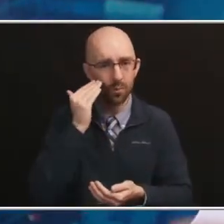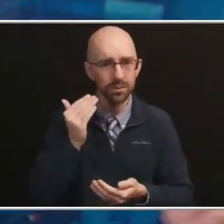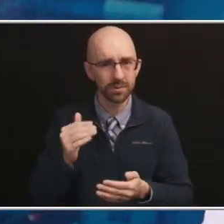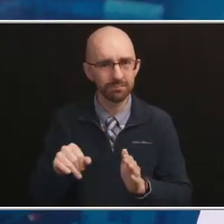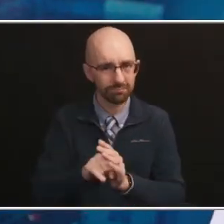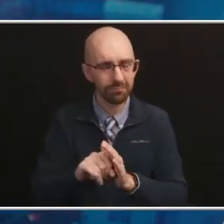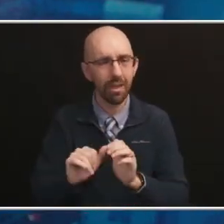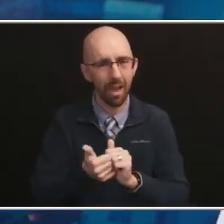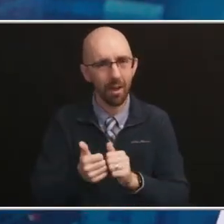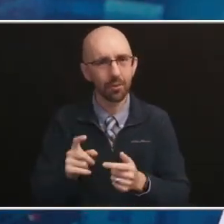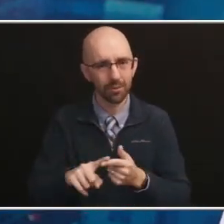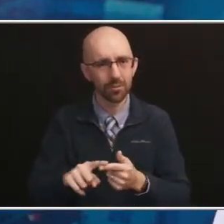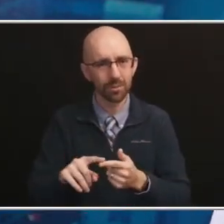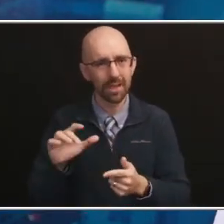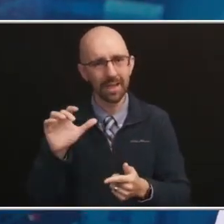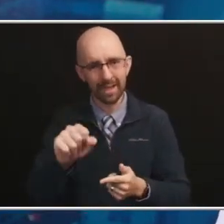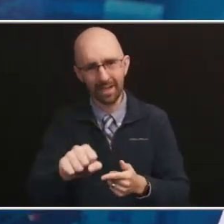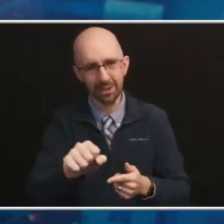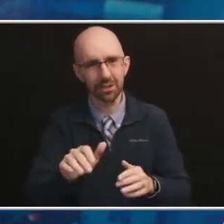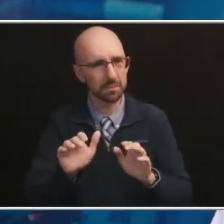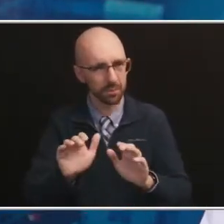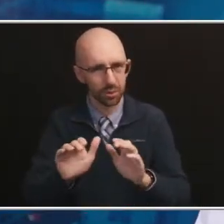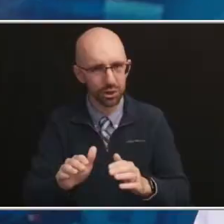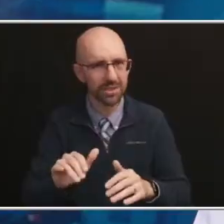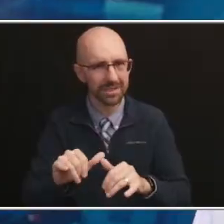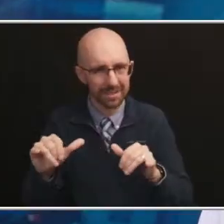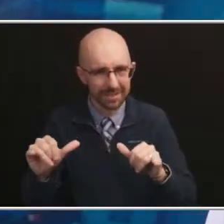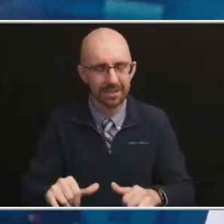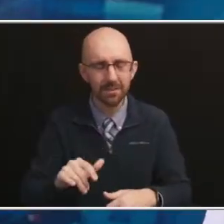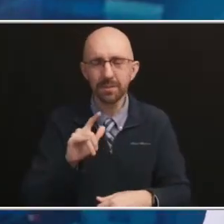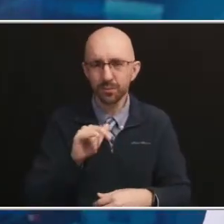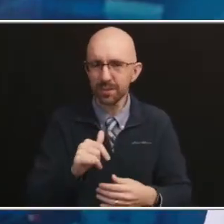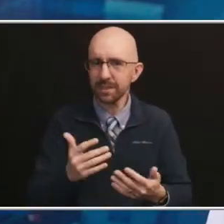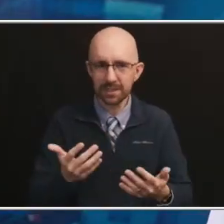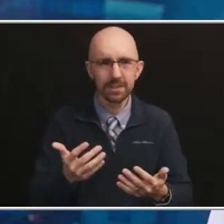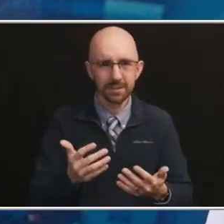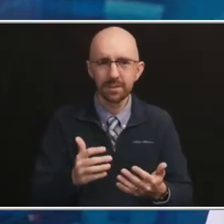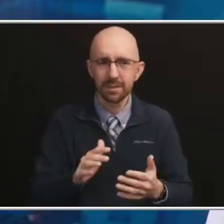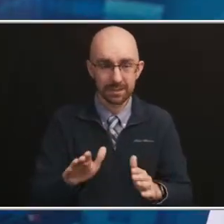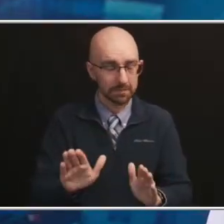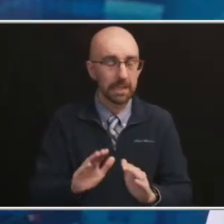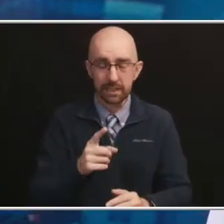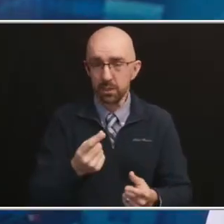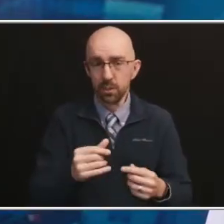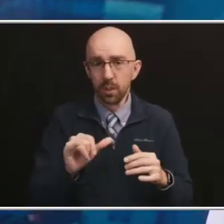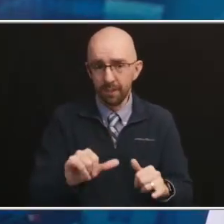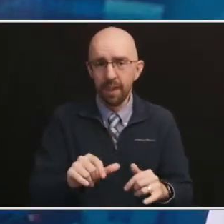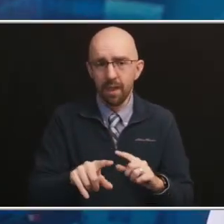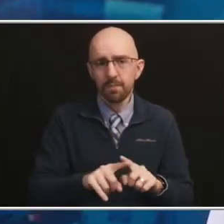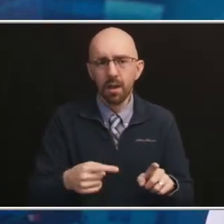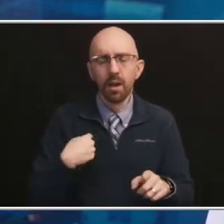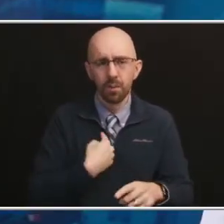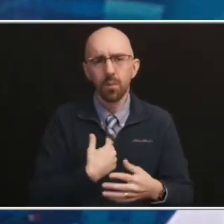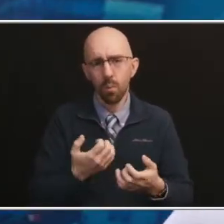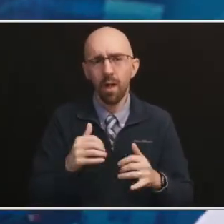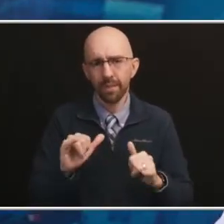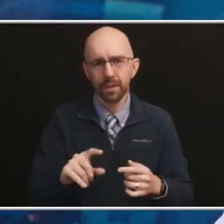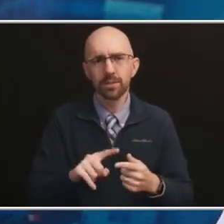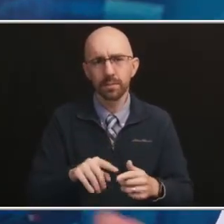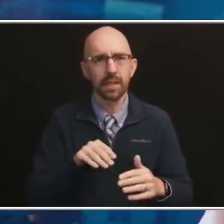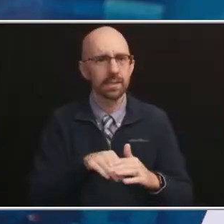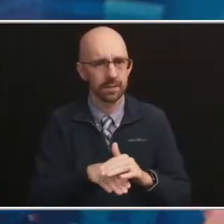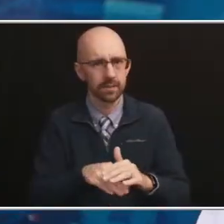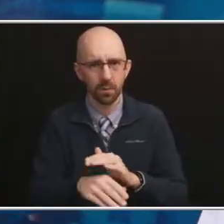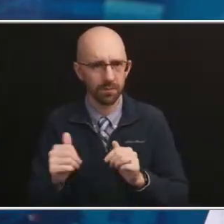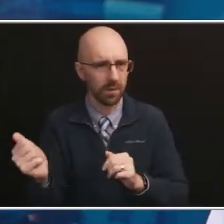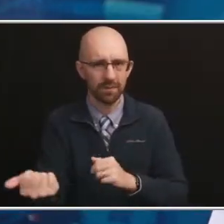you know, get through the system and push. Yeah, and really that's good that you amazing, do. you guys. But you know, we want this to be accessible to everyone, and